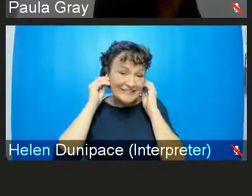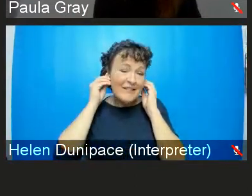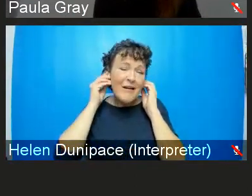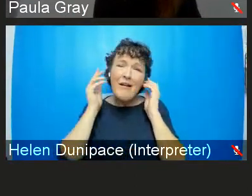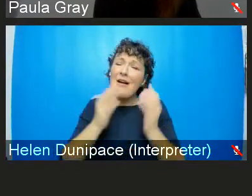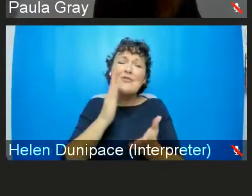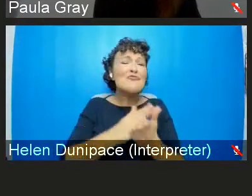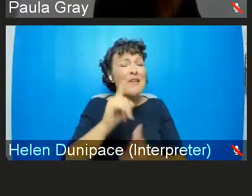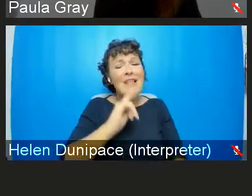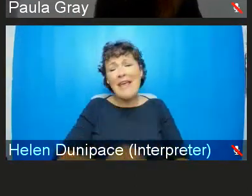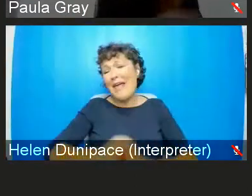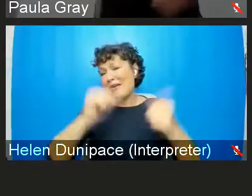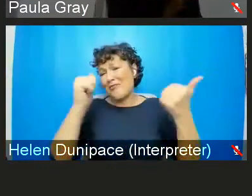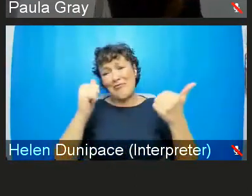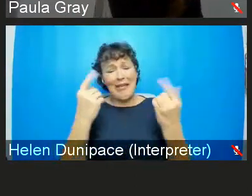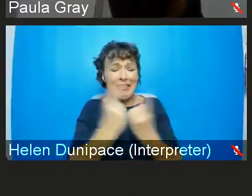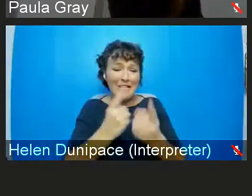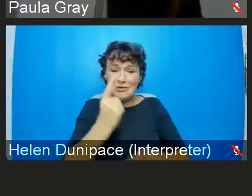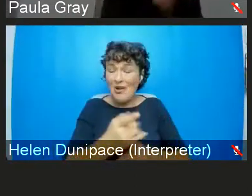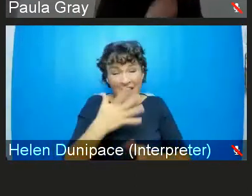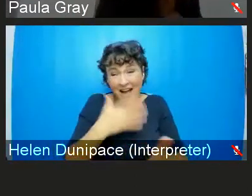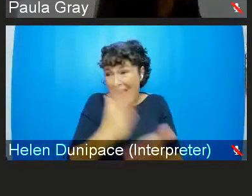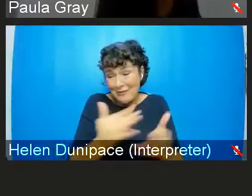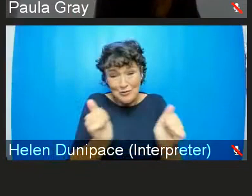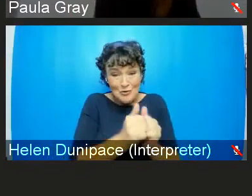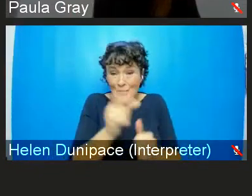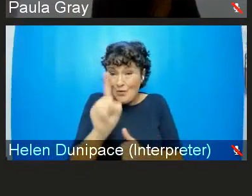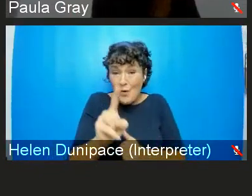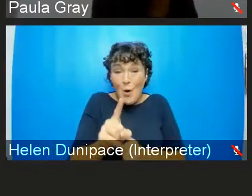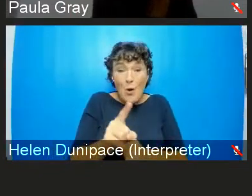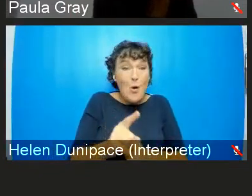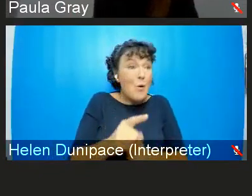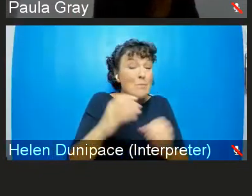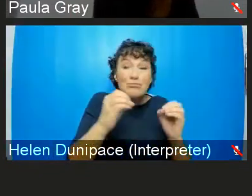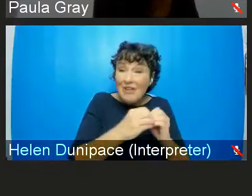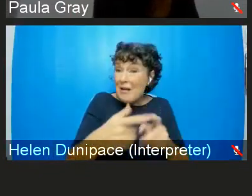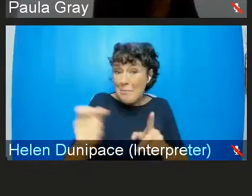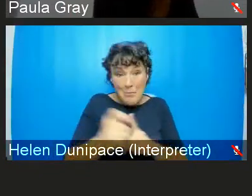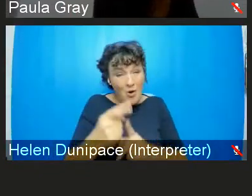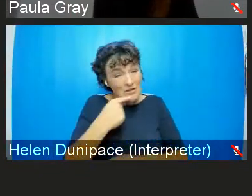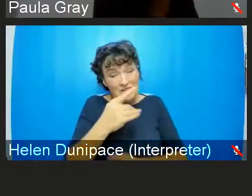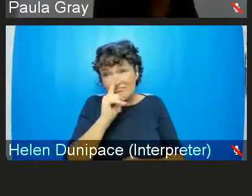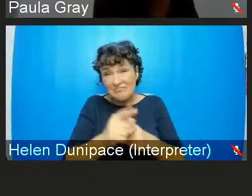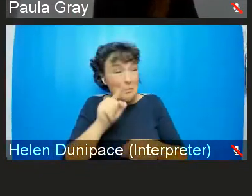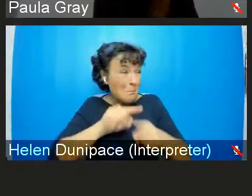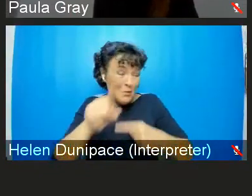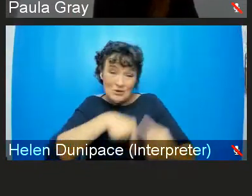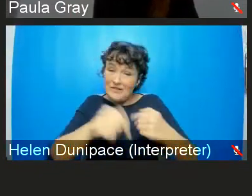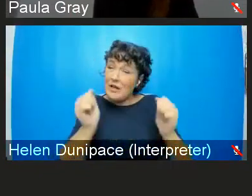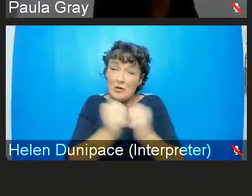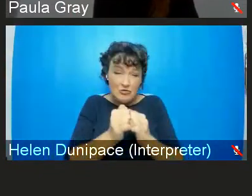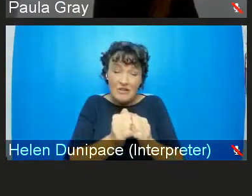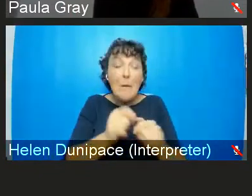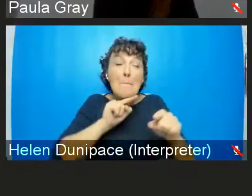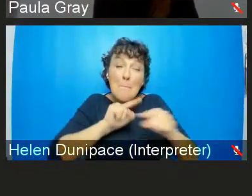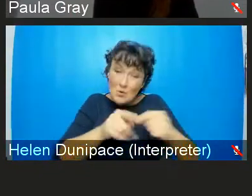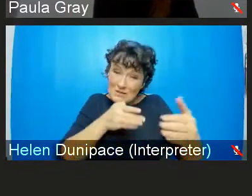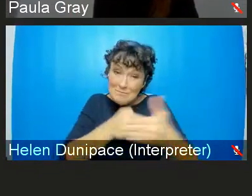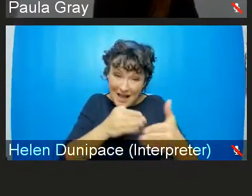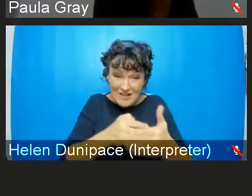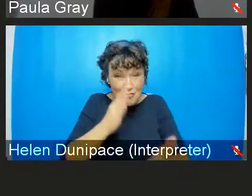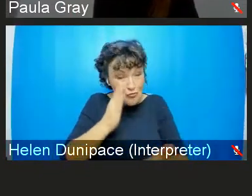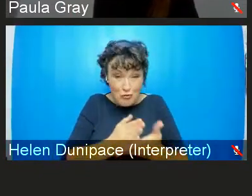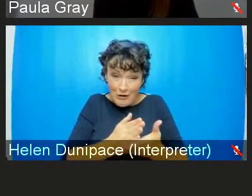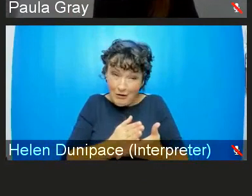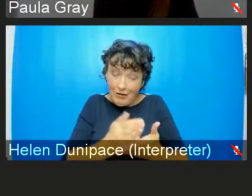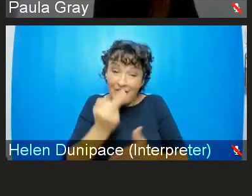just have to concur with what Brian and Paula have said, really. And I think most of us would agree, the majority of them are perceived. I